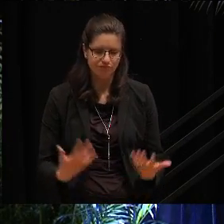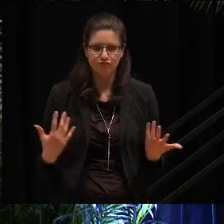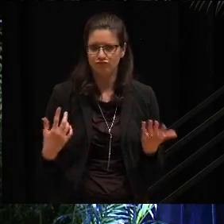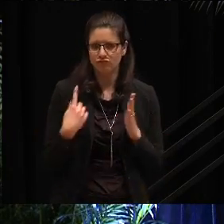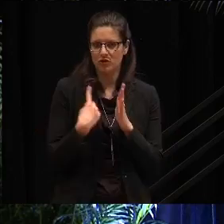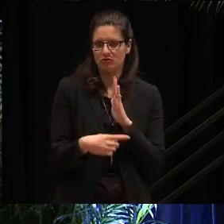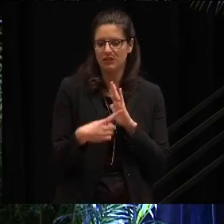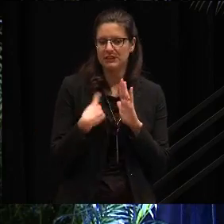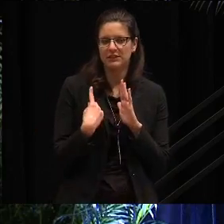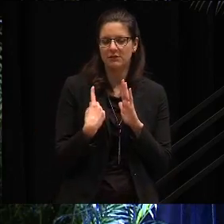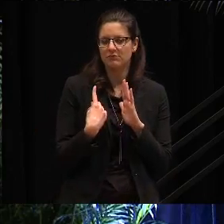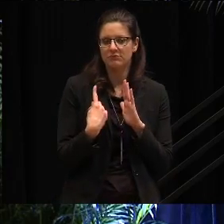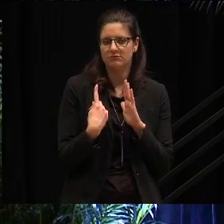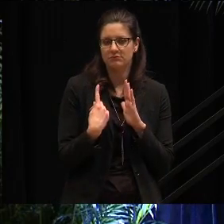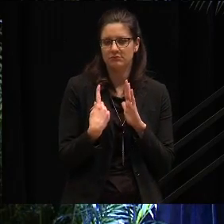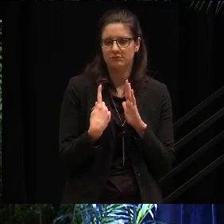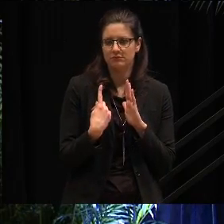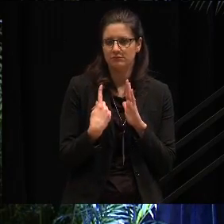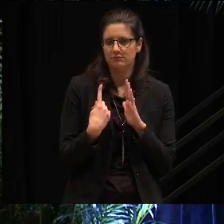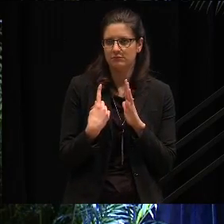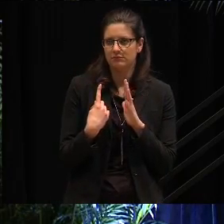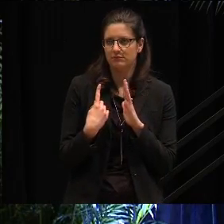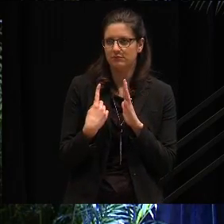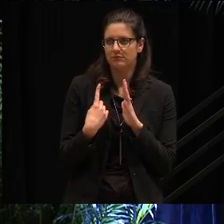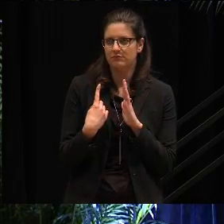criticism against my president,